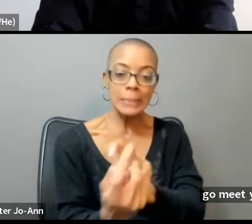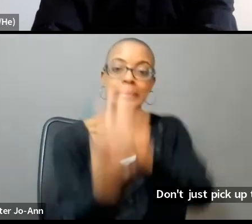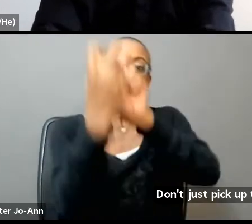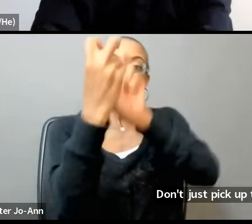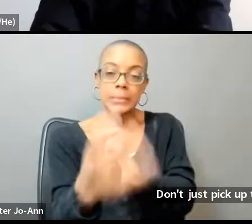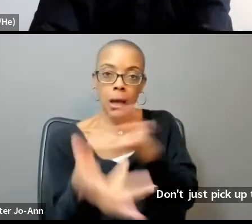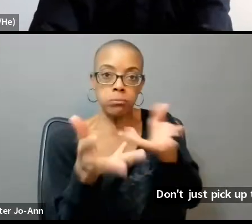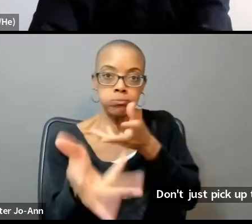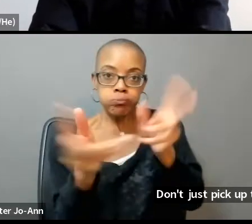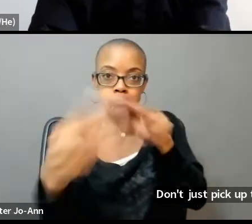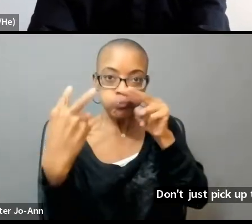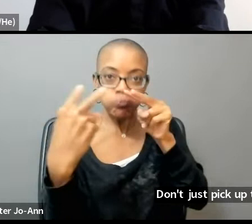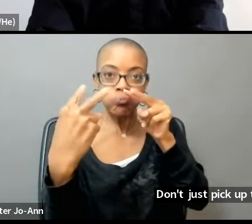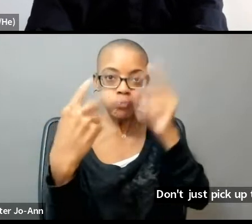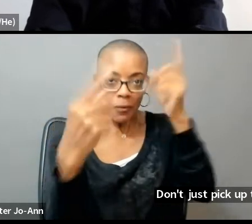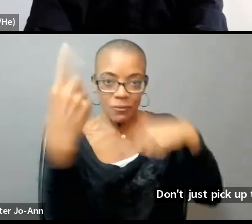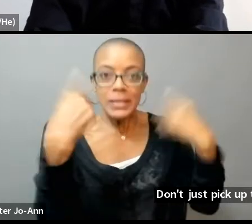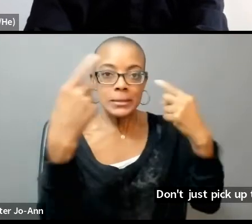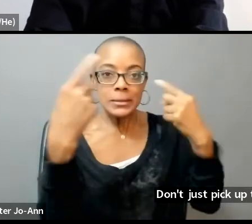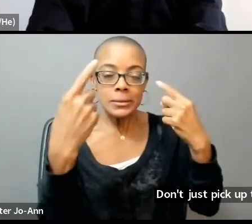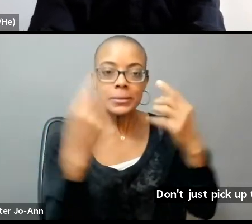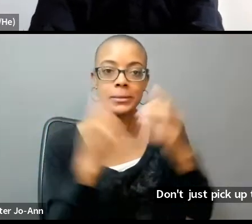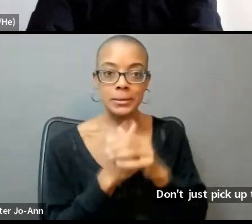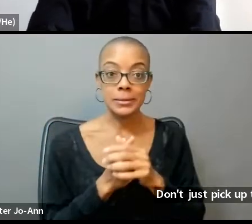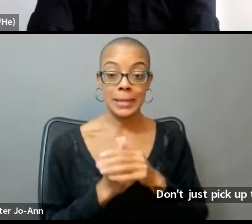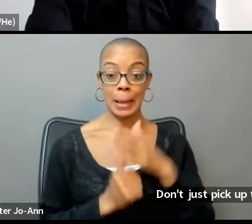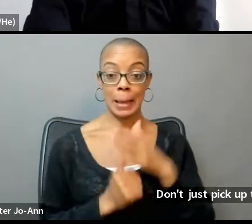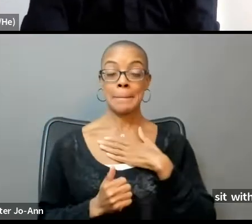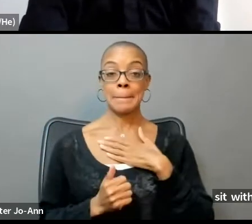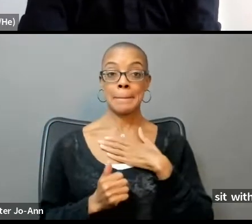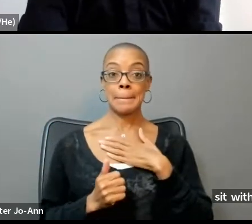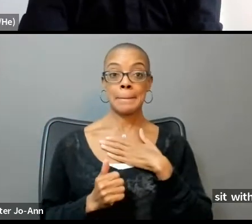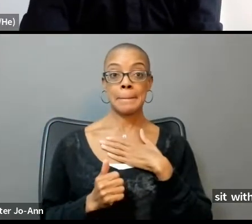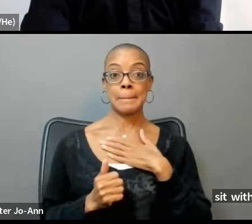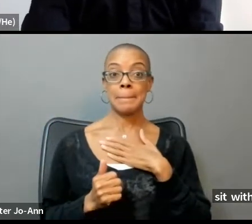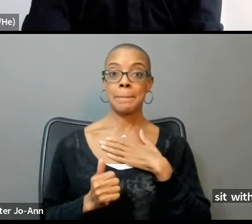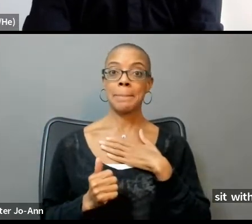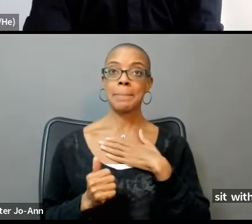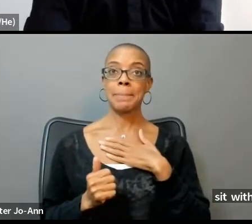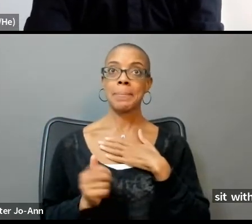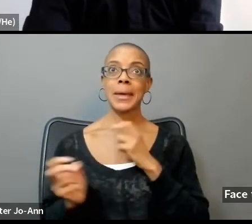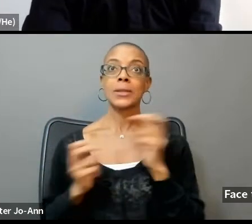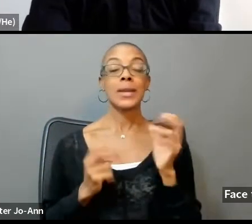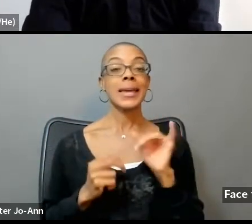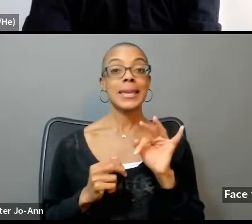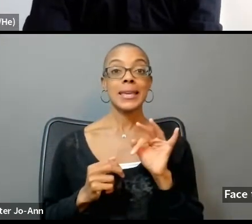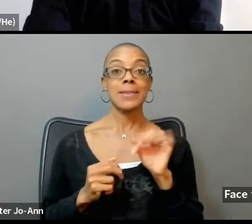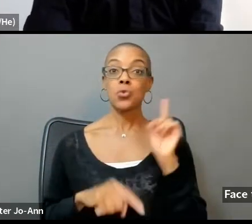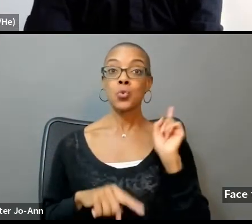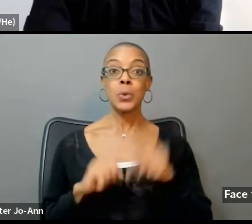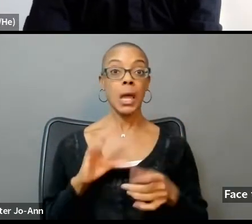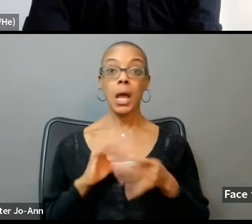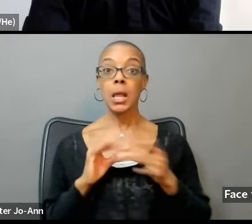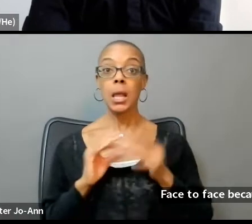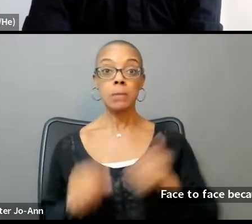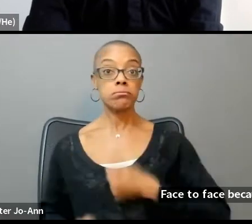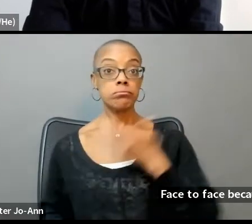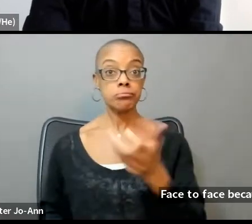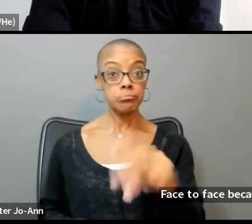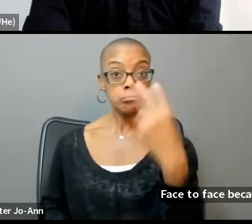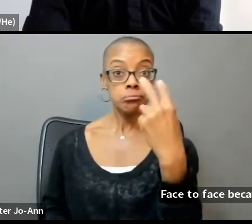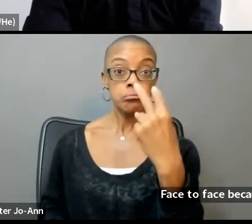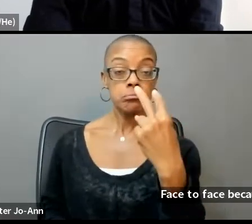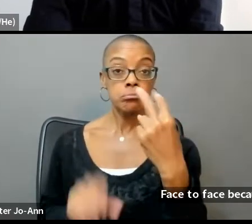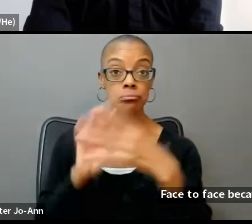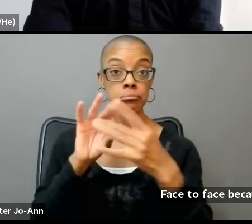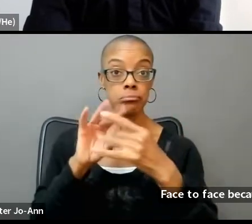to them face to face. Because of my thing is if you can't say whatever it is that you're going to say to a person's face, then